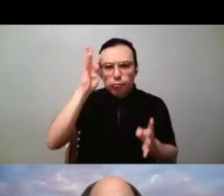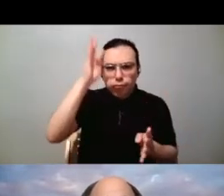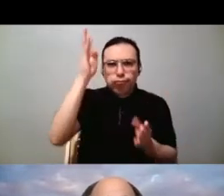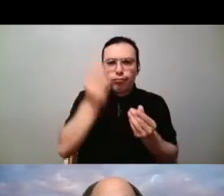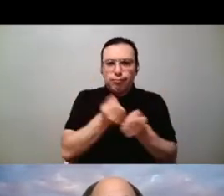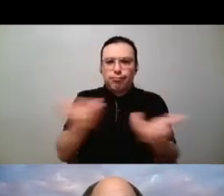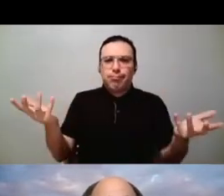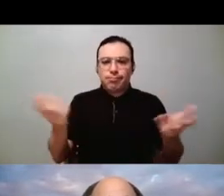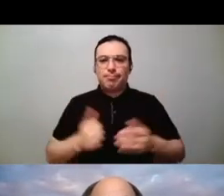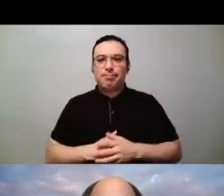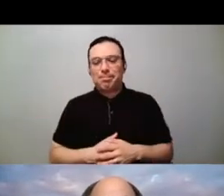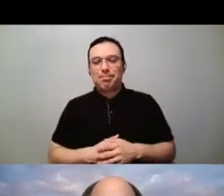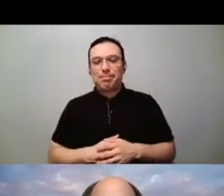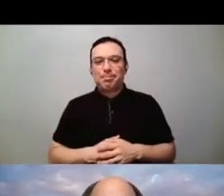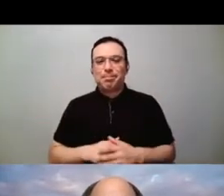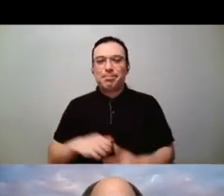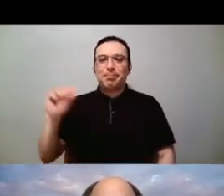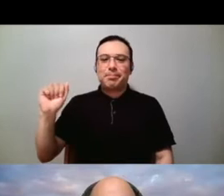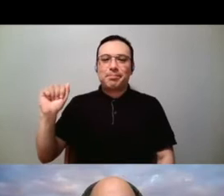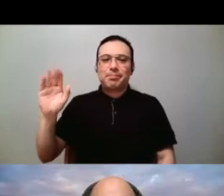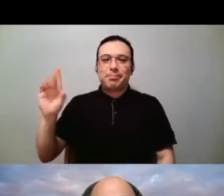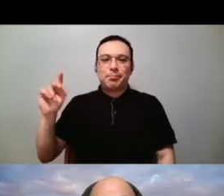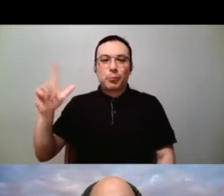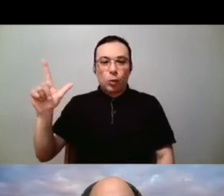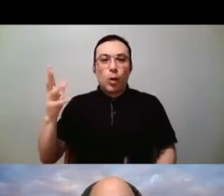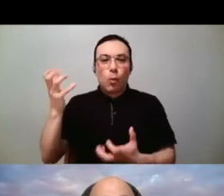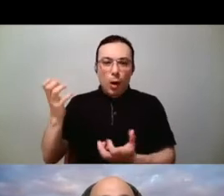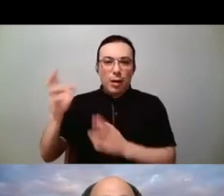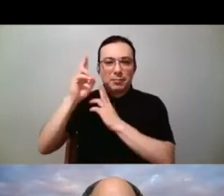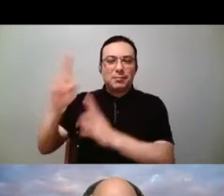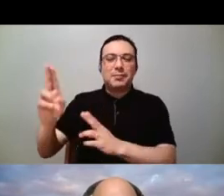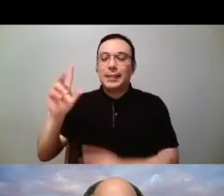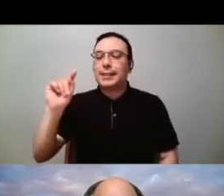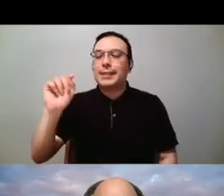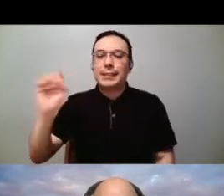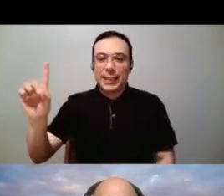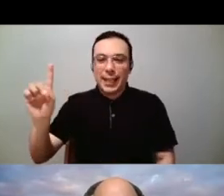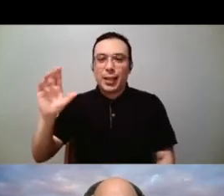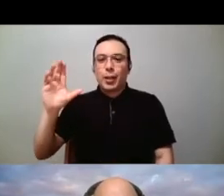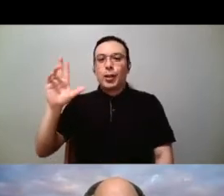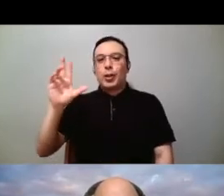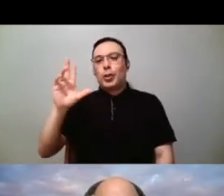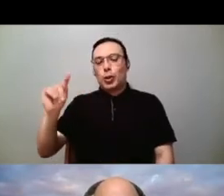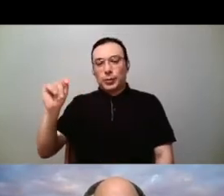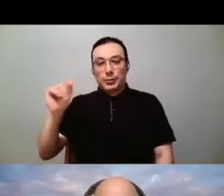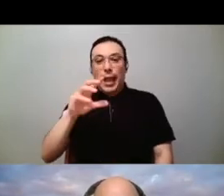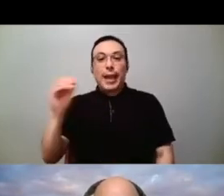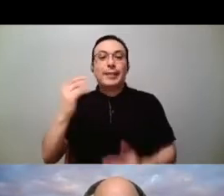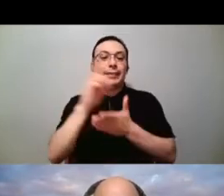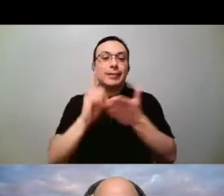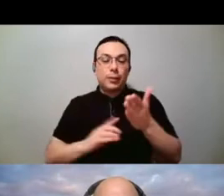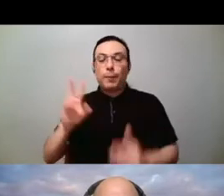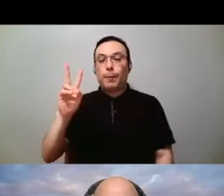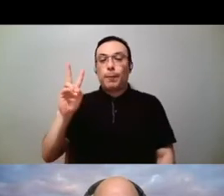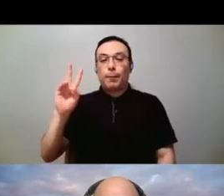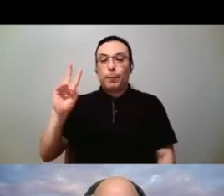We want to celebrate Ted Kerr, who doulas the doulas, designer Virgil Taylor, all of the